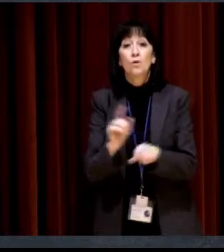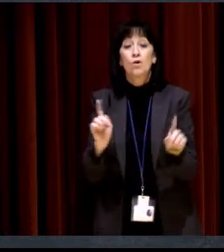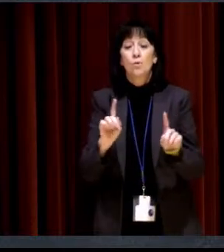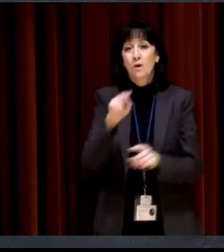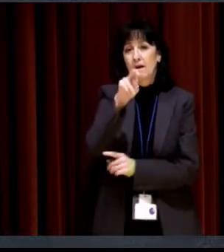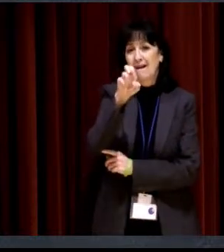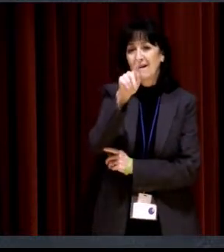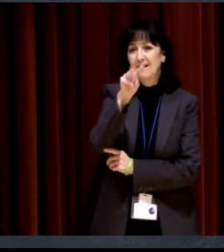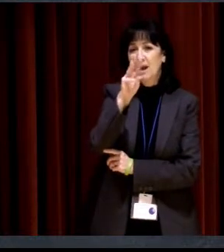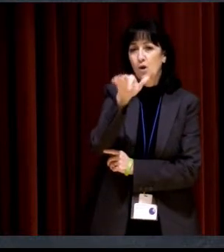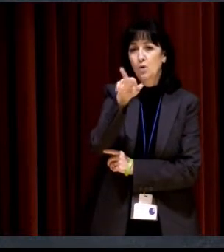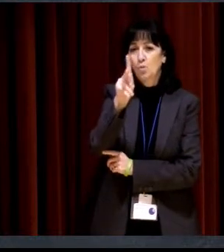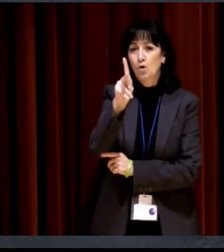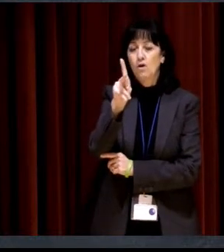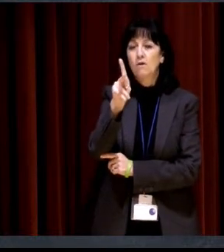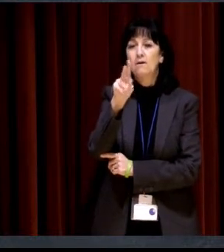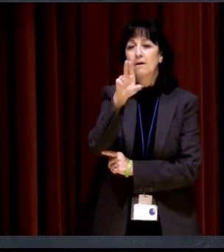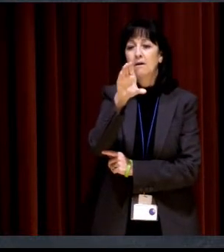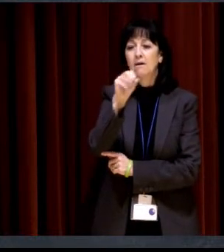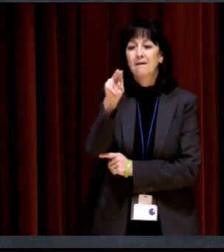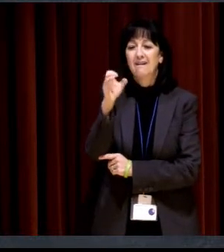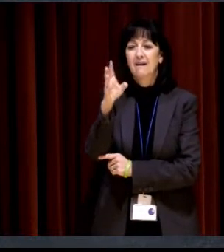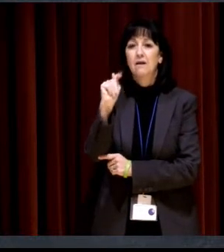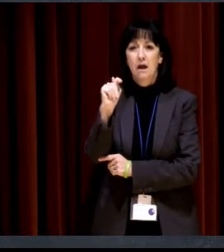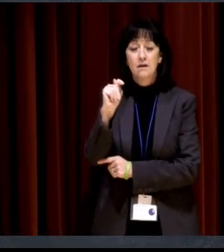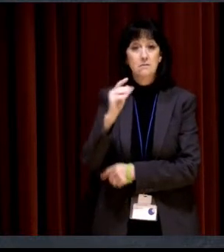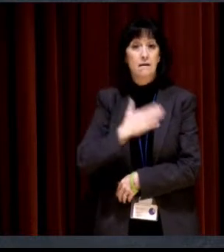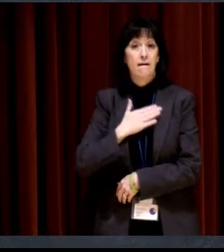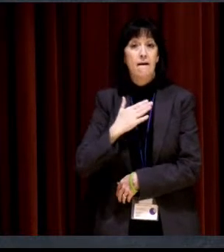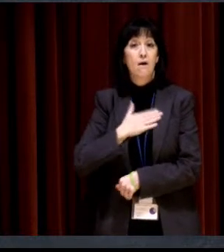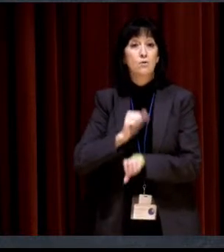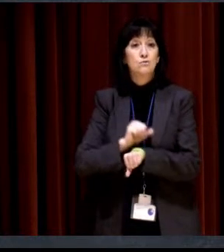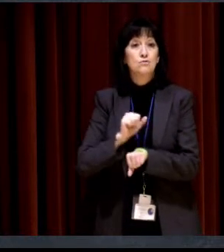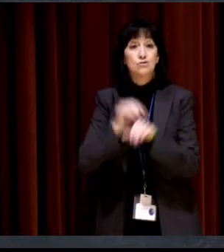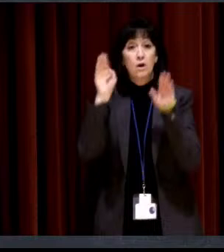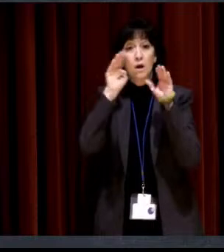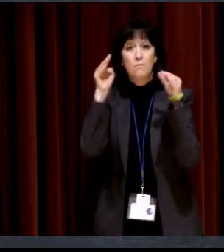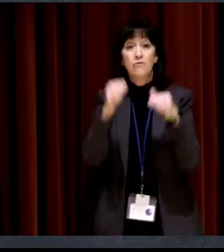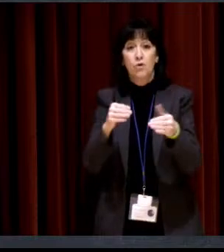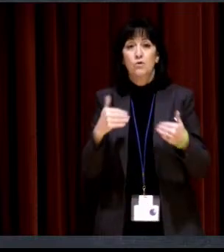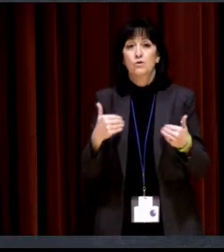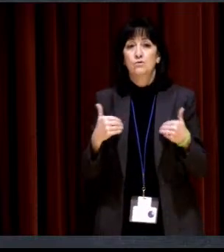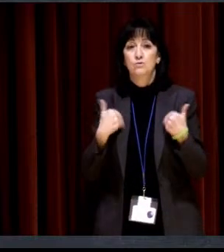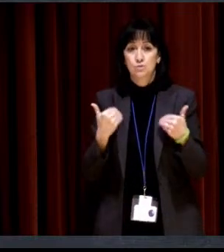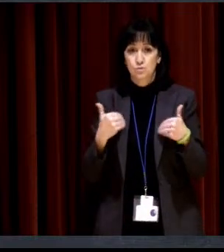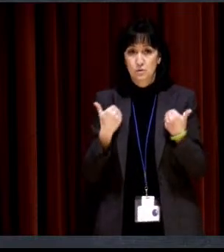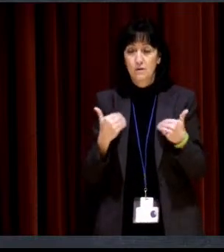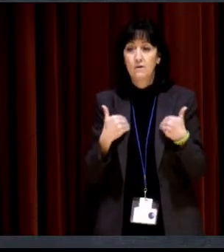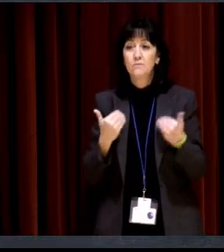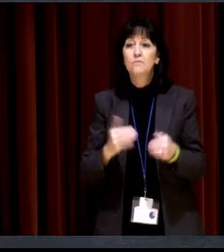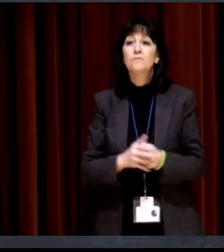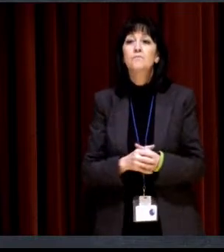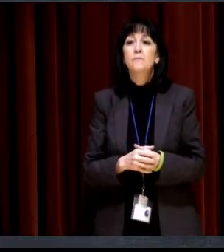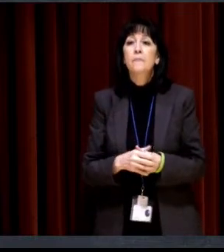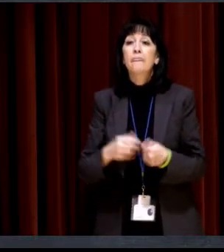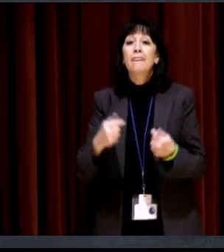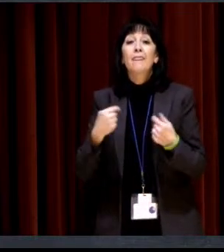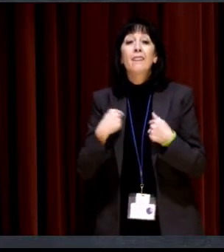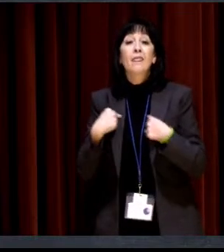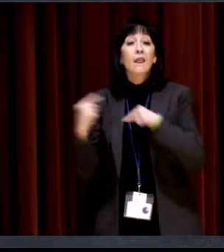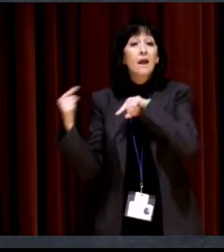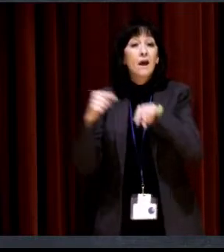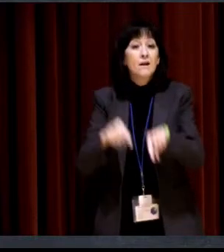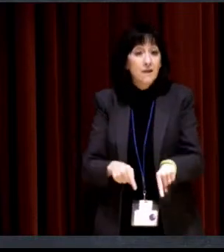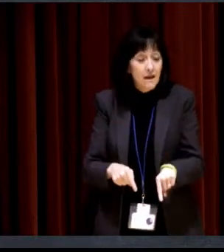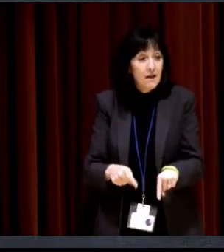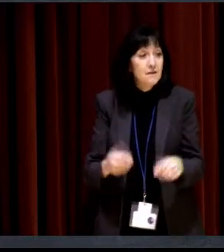and a lot of our focus is the youth. And so we came here tonight. I love the